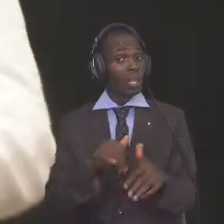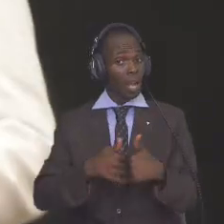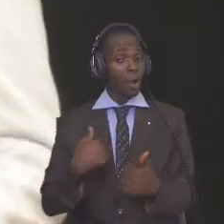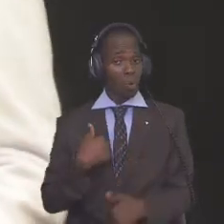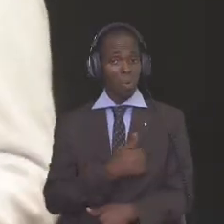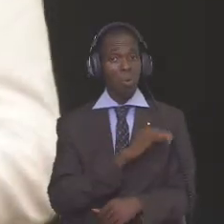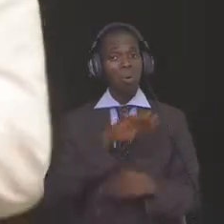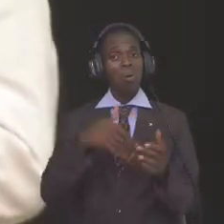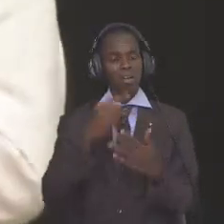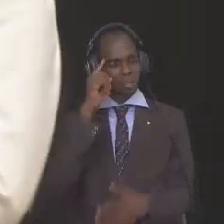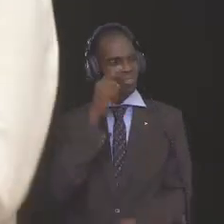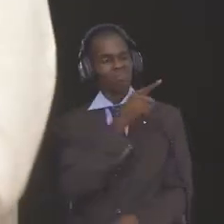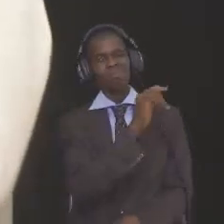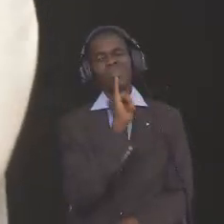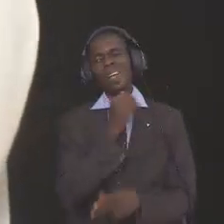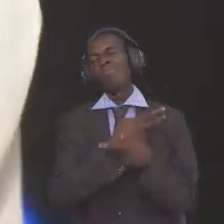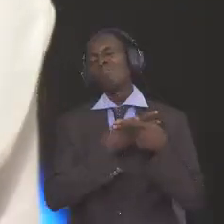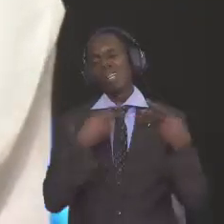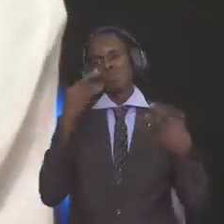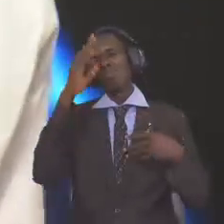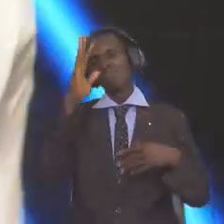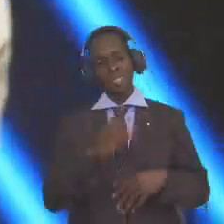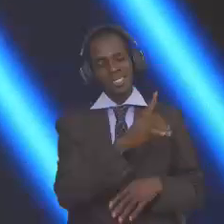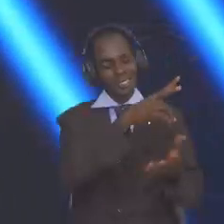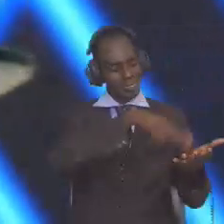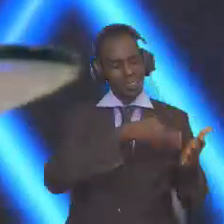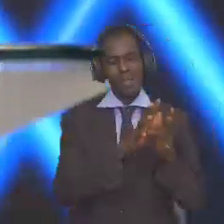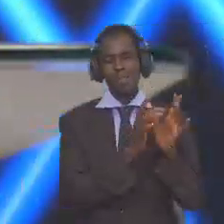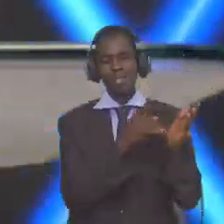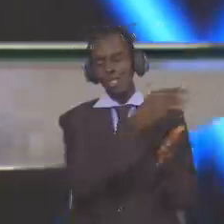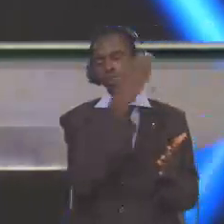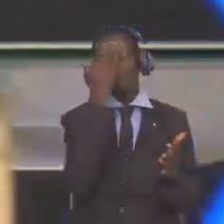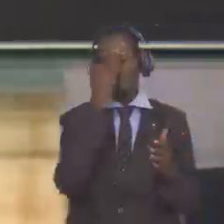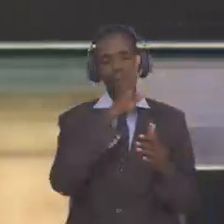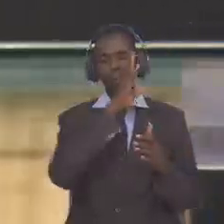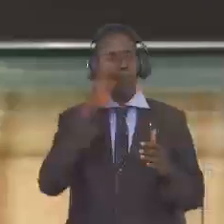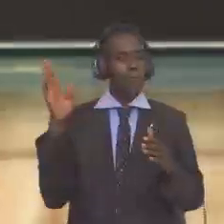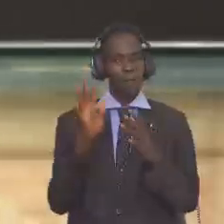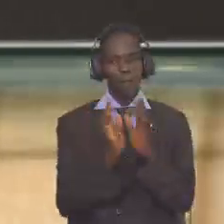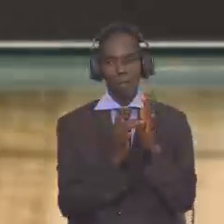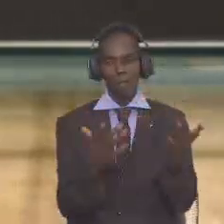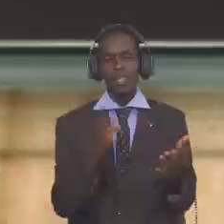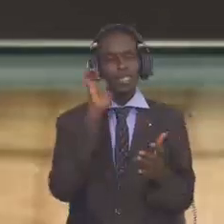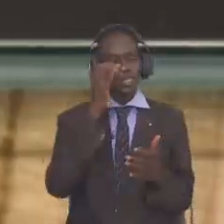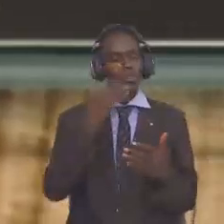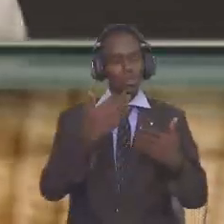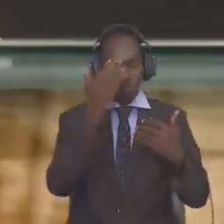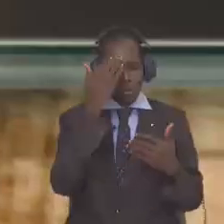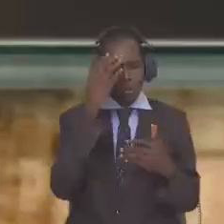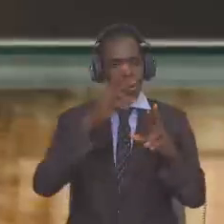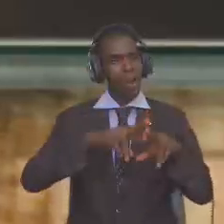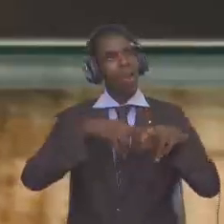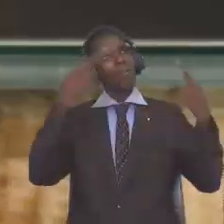that, you know, he is a pastor, he reads the Bible, he knows the Bible, he has revelation from God, and with all the